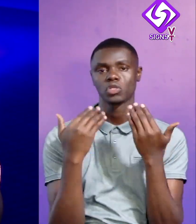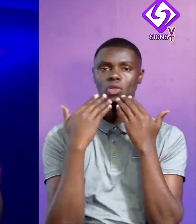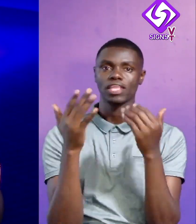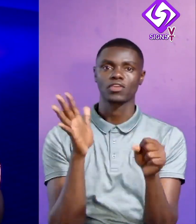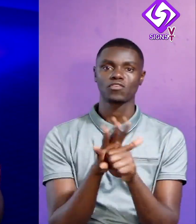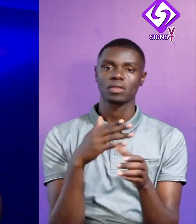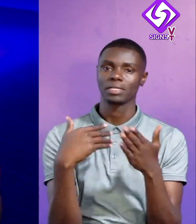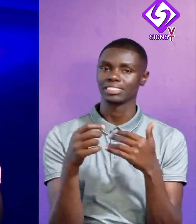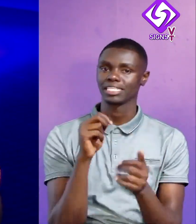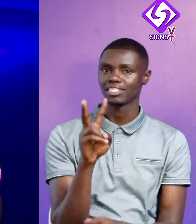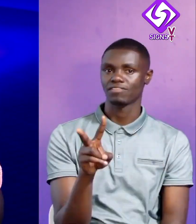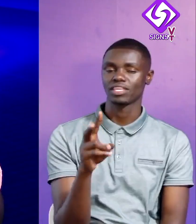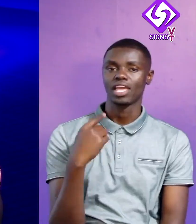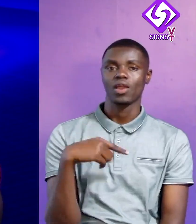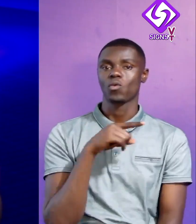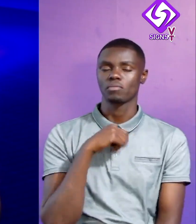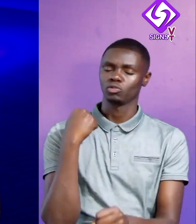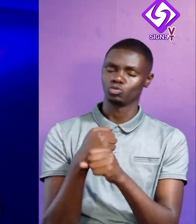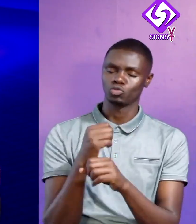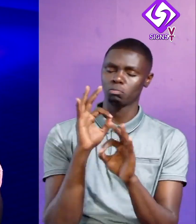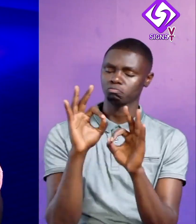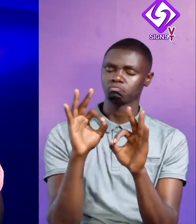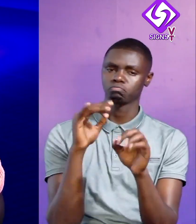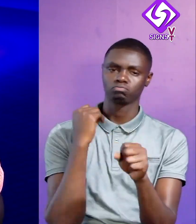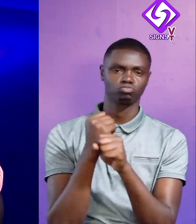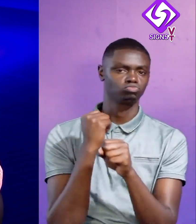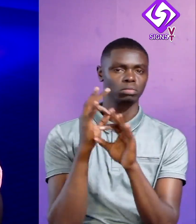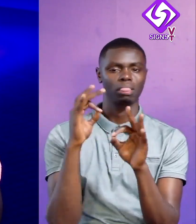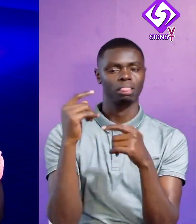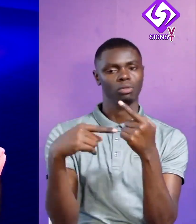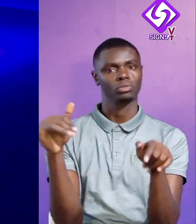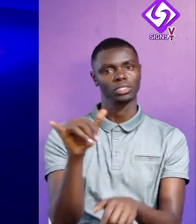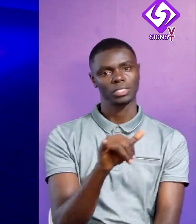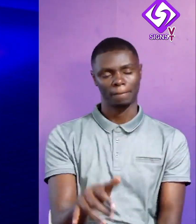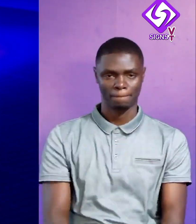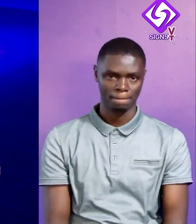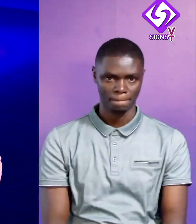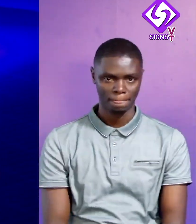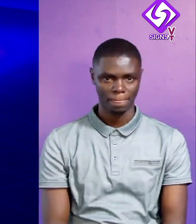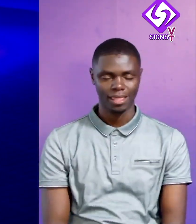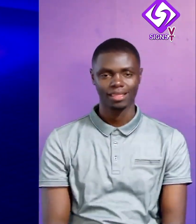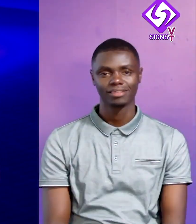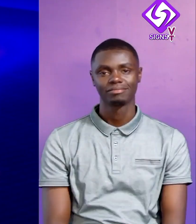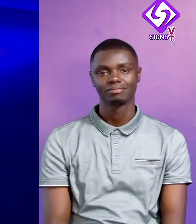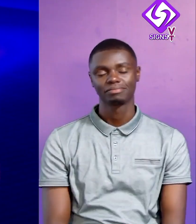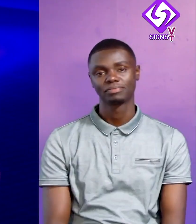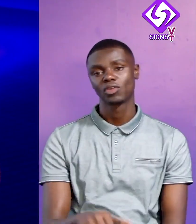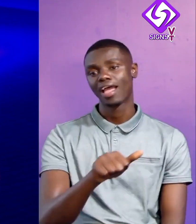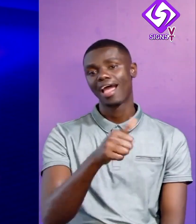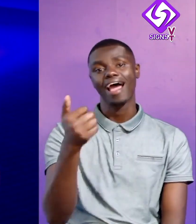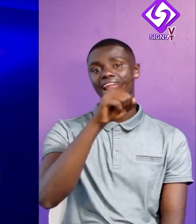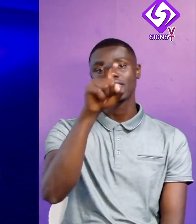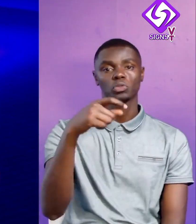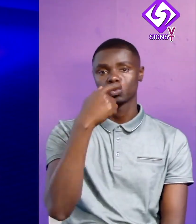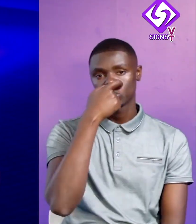much, Sign TV. We have been doing a good job. Tuendelee hivyo hivyo. So The other question kwa Richard